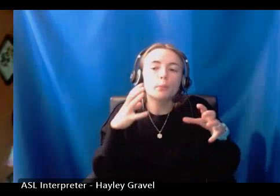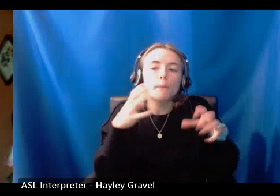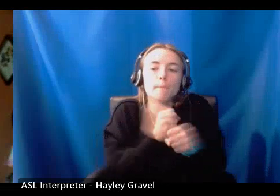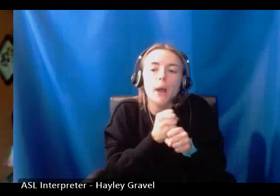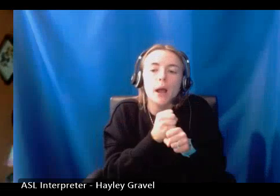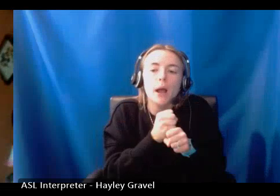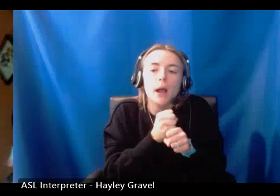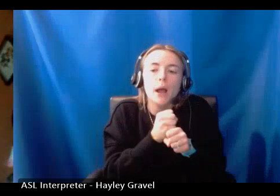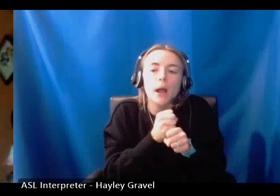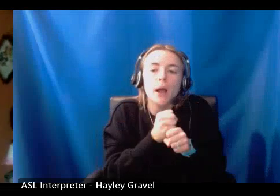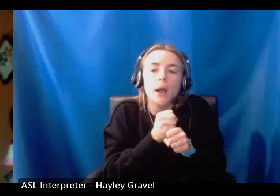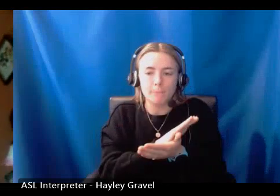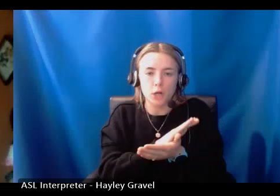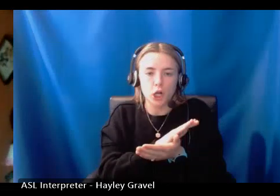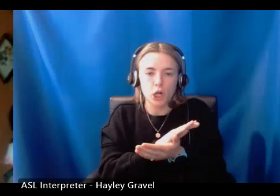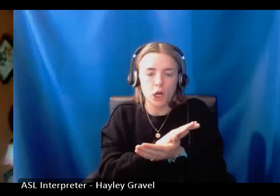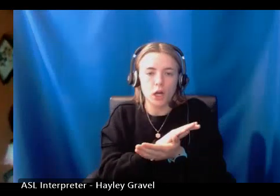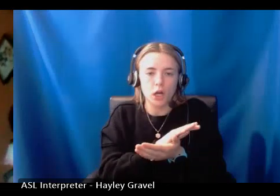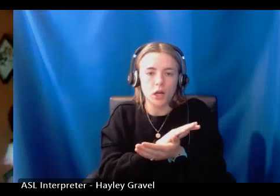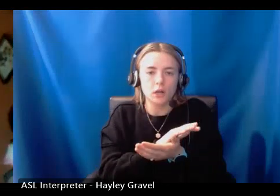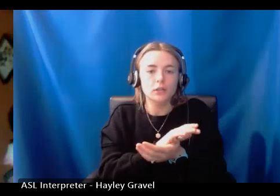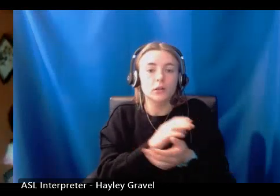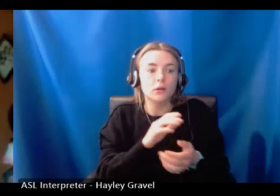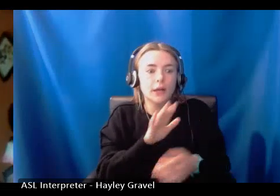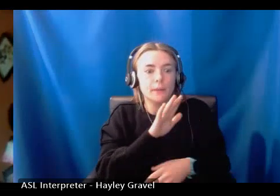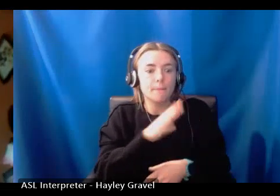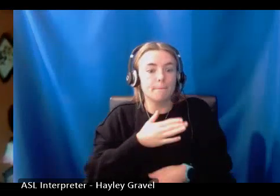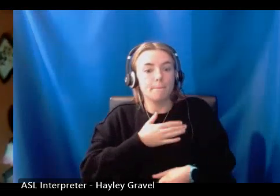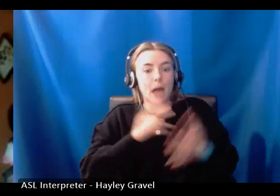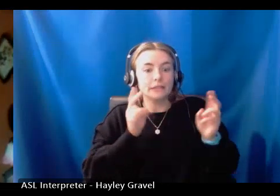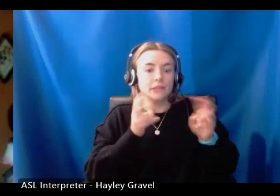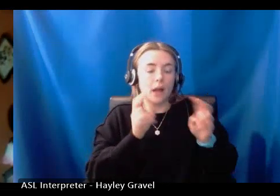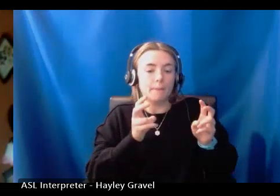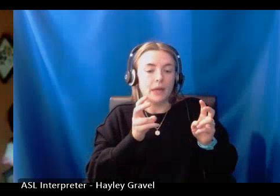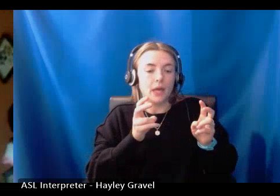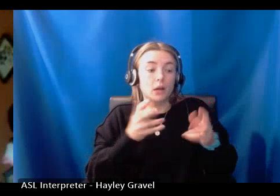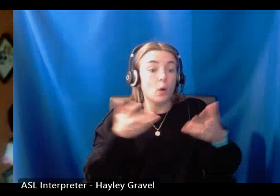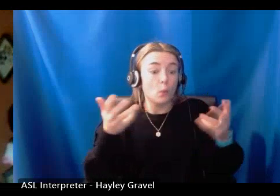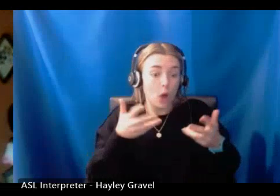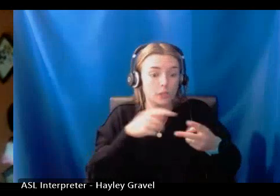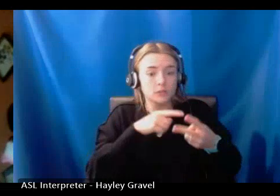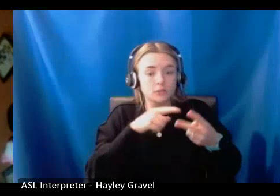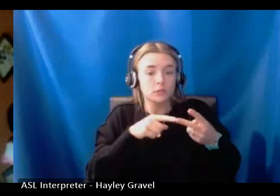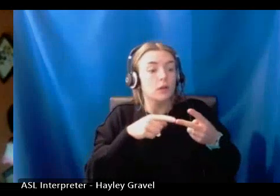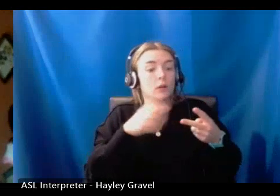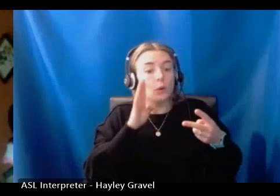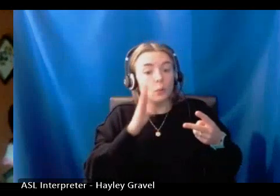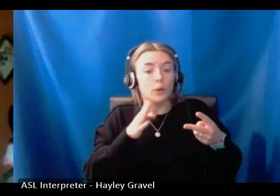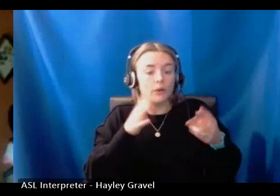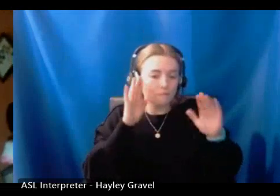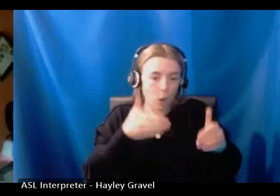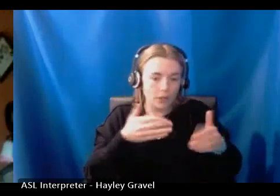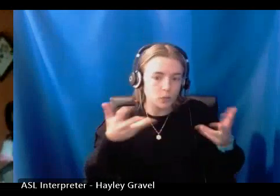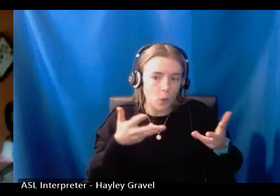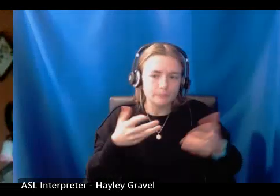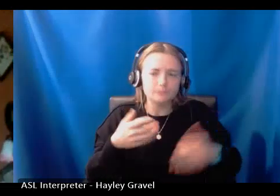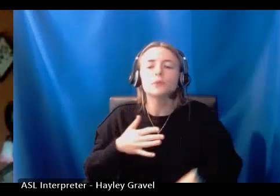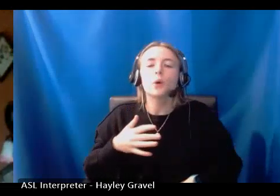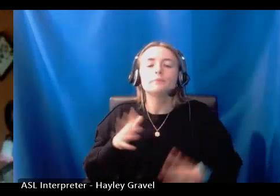picture view of what you're going to research. So I'm going to go back to education, because that's what I'm